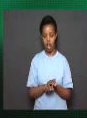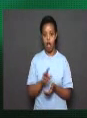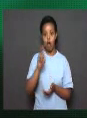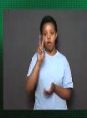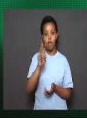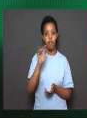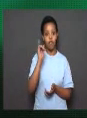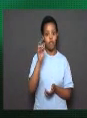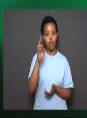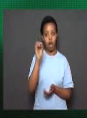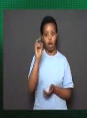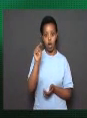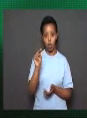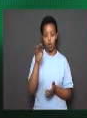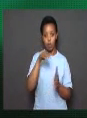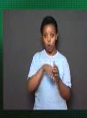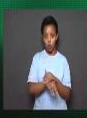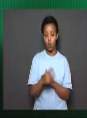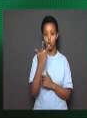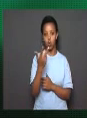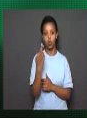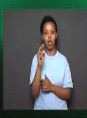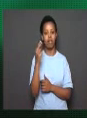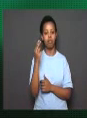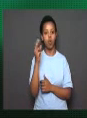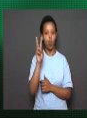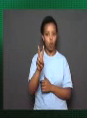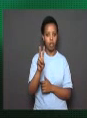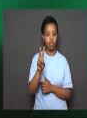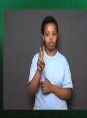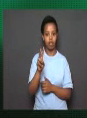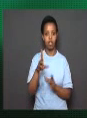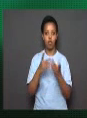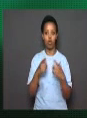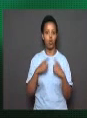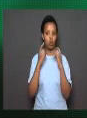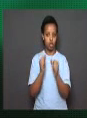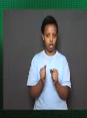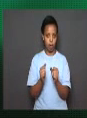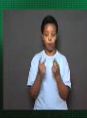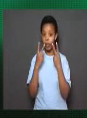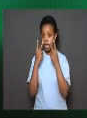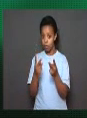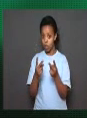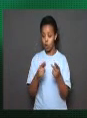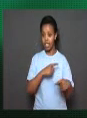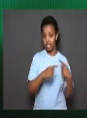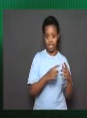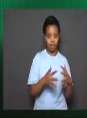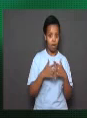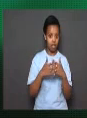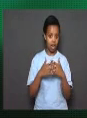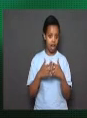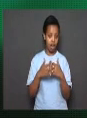of 2 or 3 parts. As you can see, the genetic material made